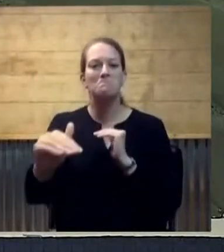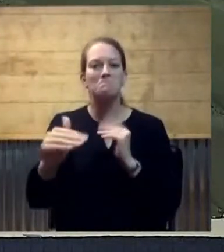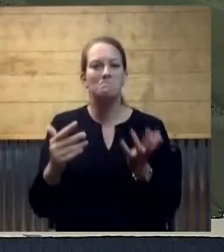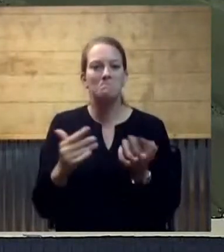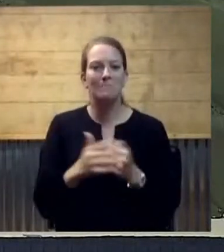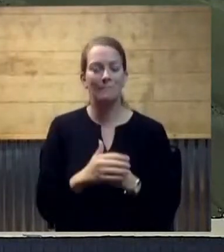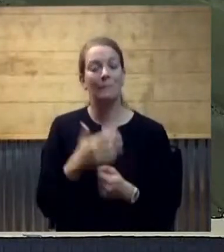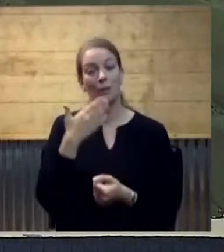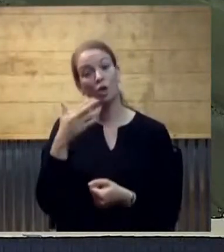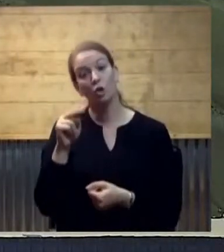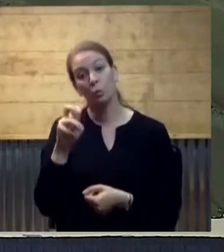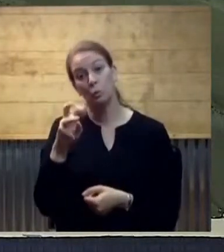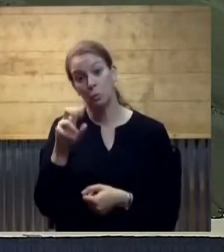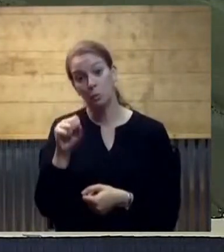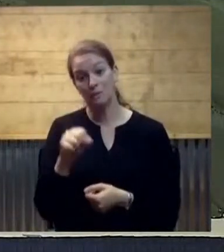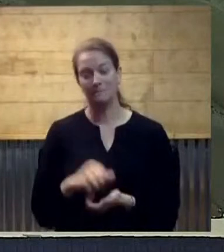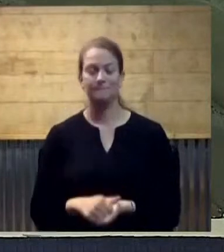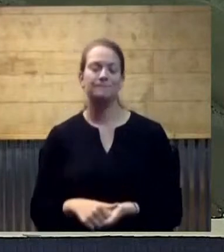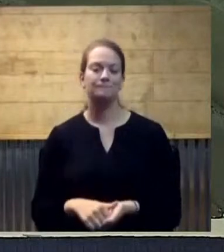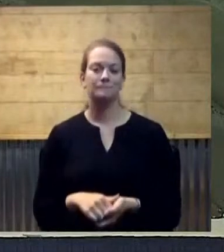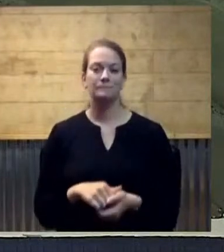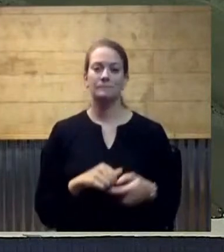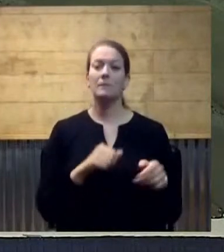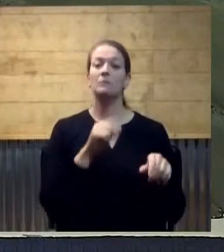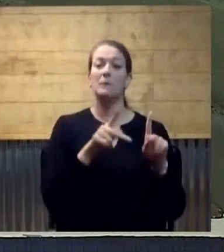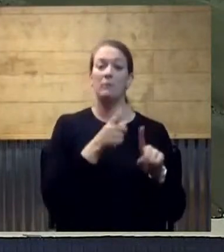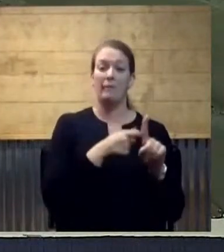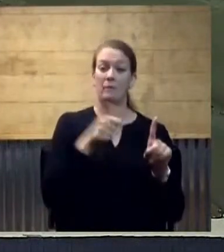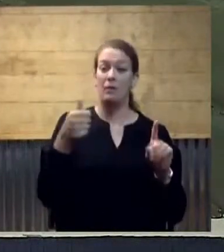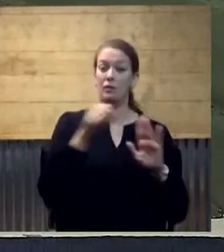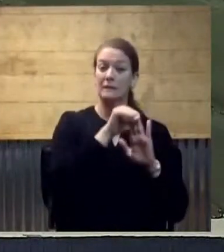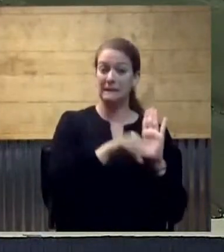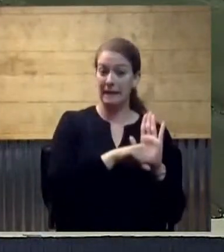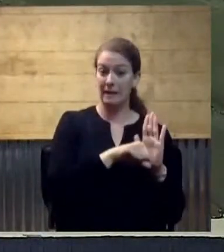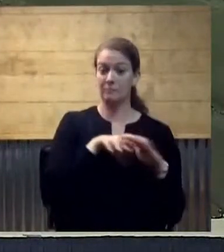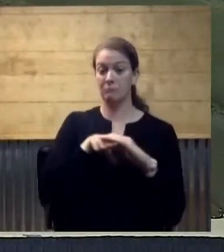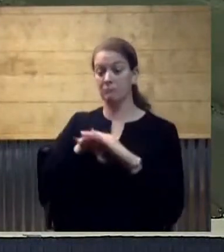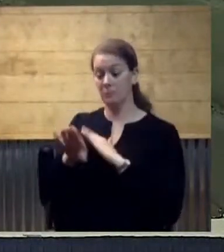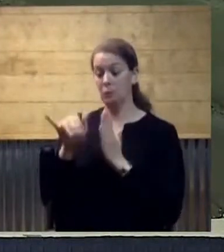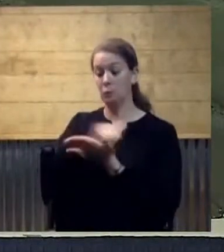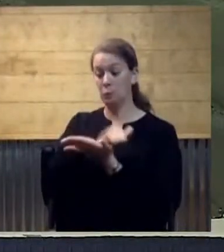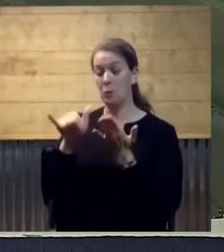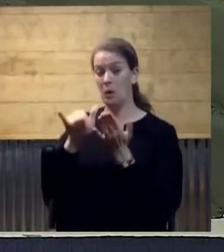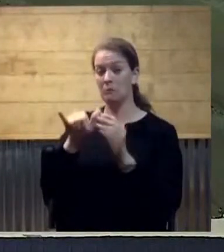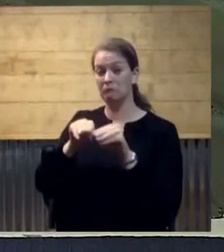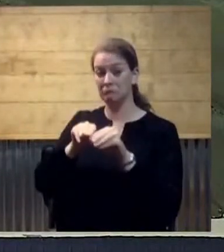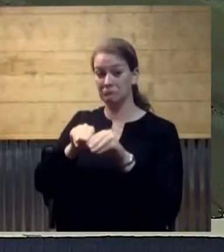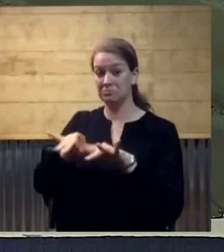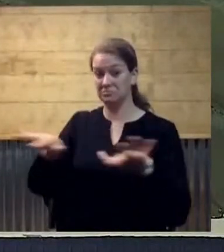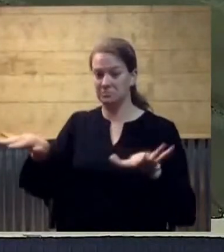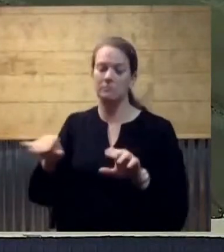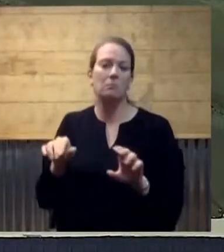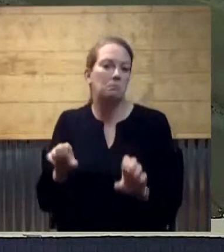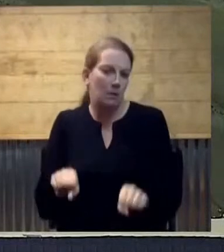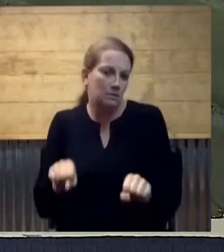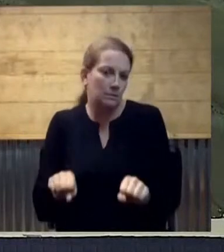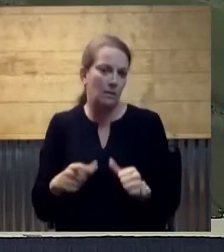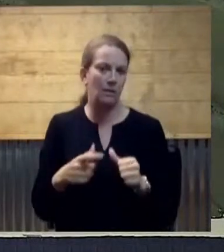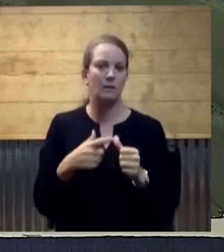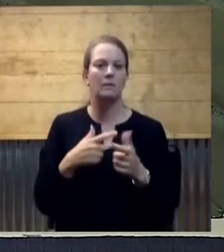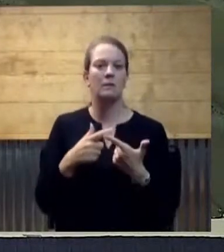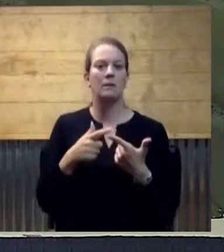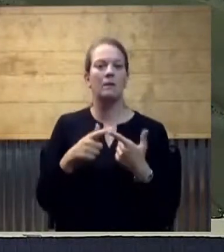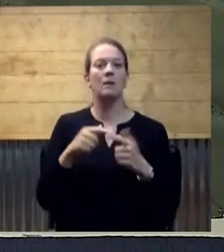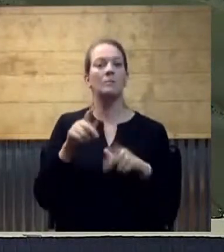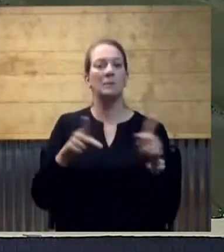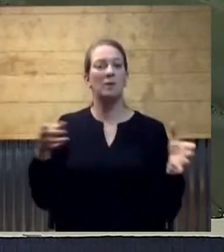Could these other states be bringing in an infection? Yes. Could the mass gatherings be spreading an